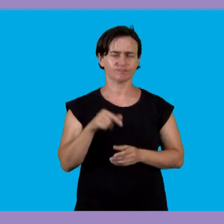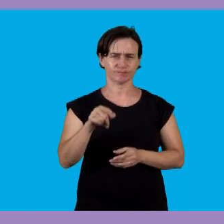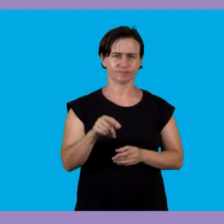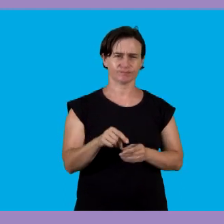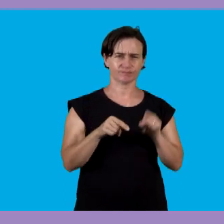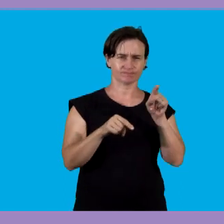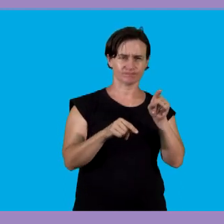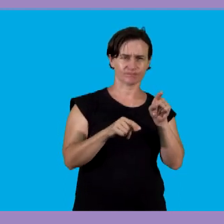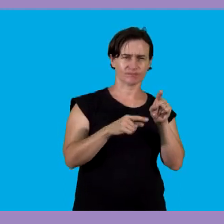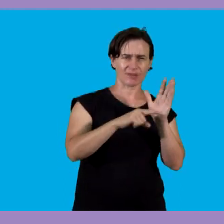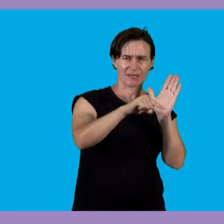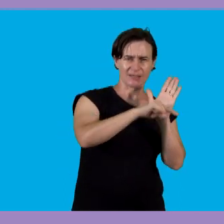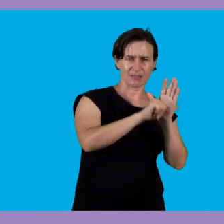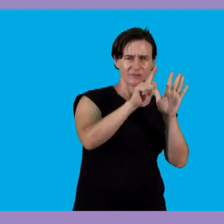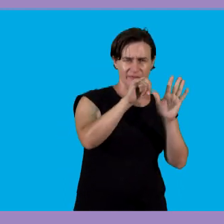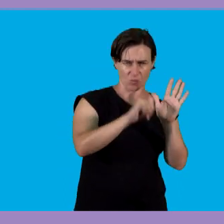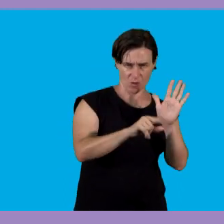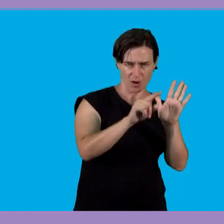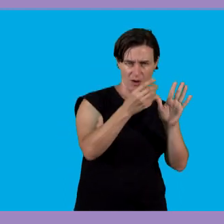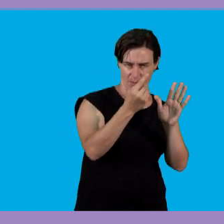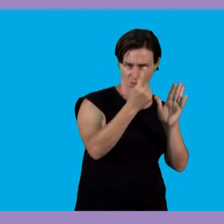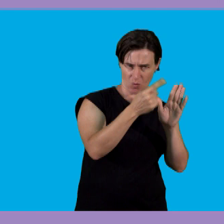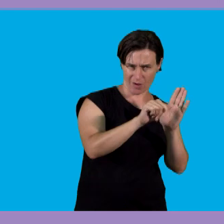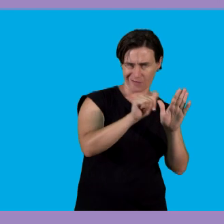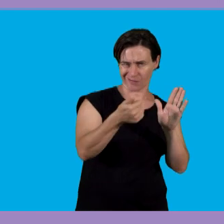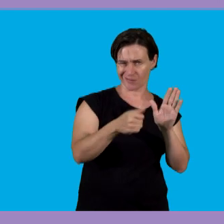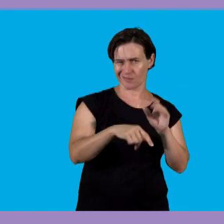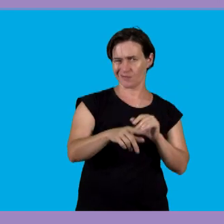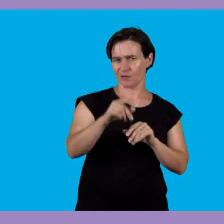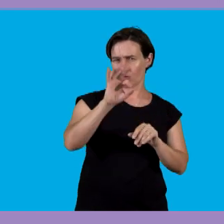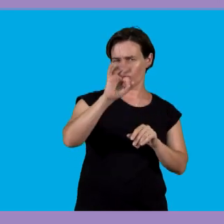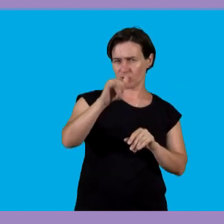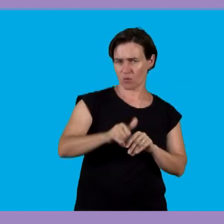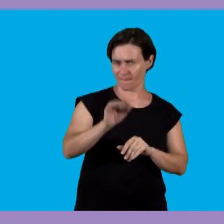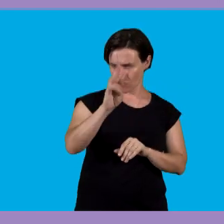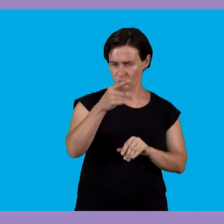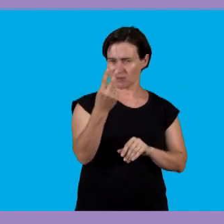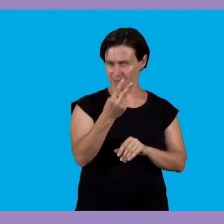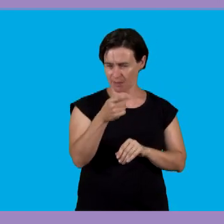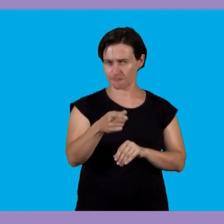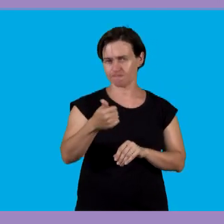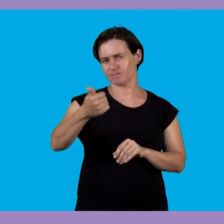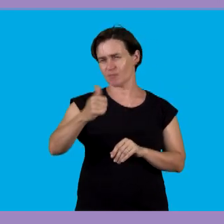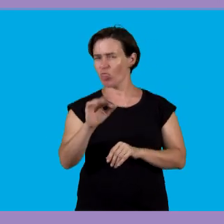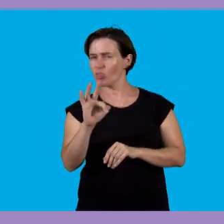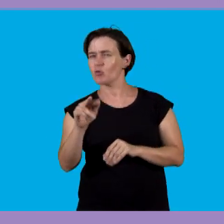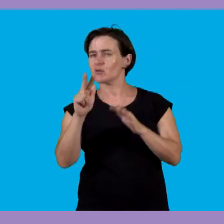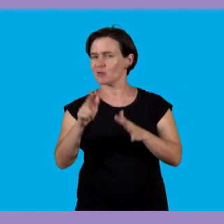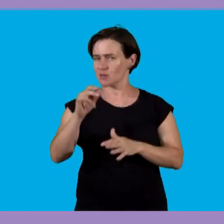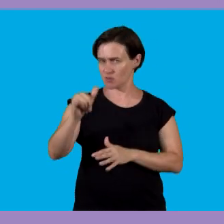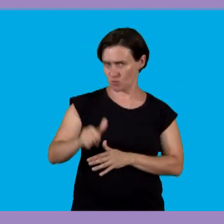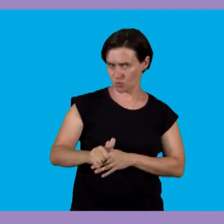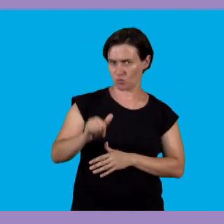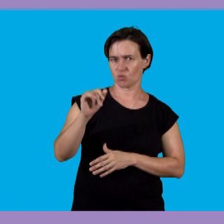have the first term as negative 7y exponent 5, the second term as 3y exponent 4, the third term